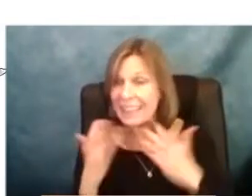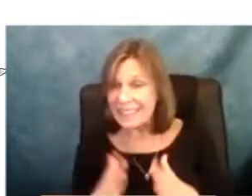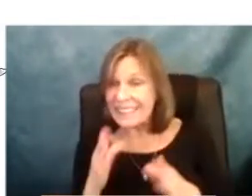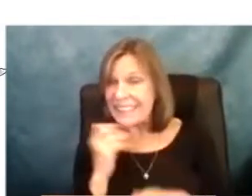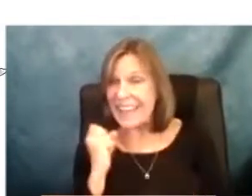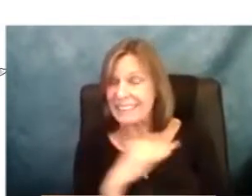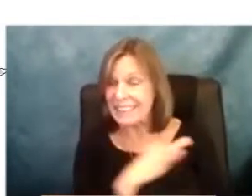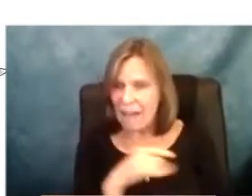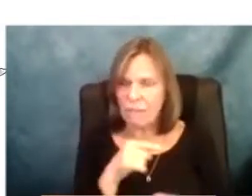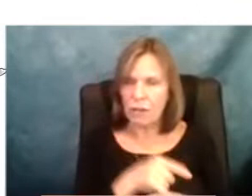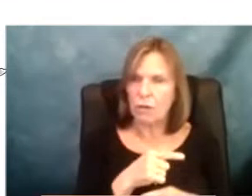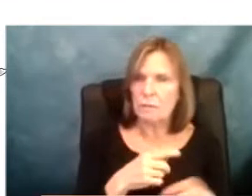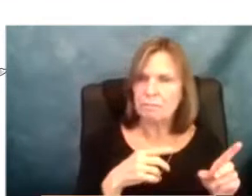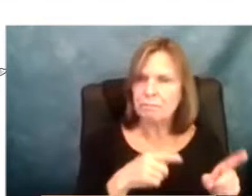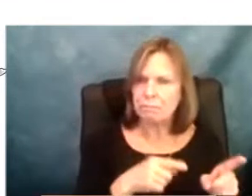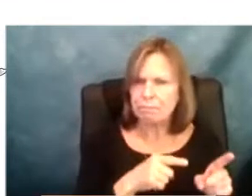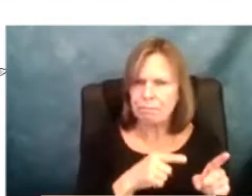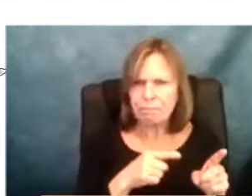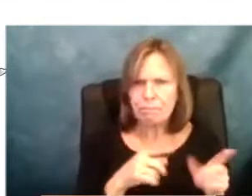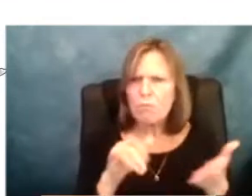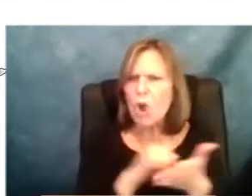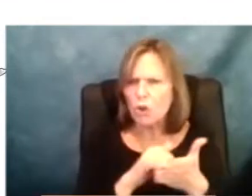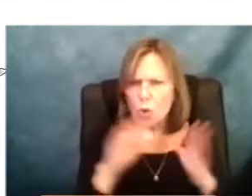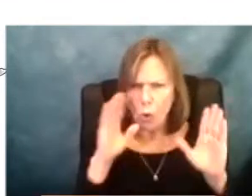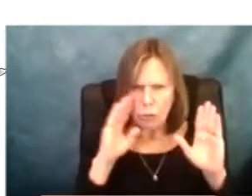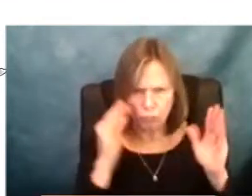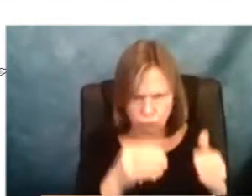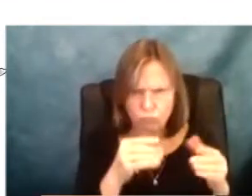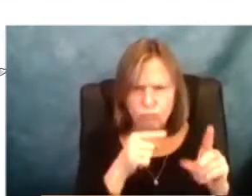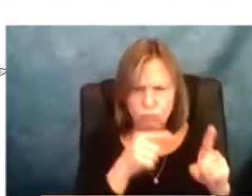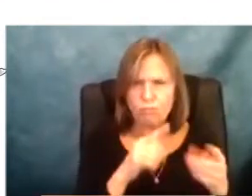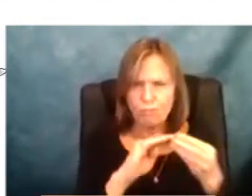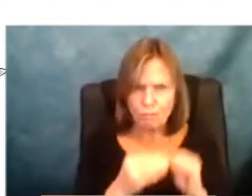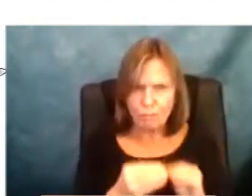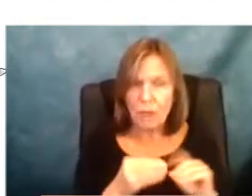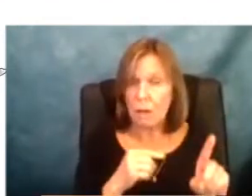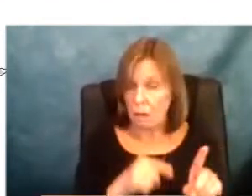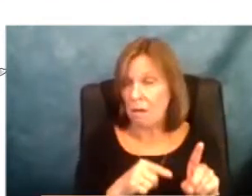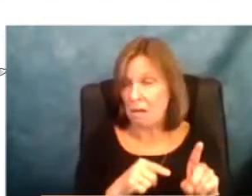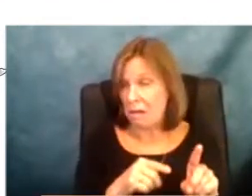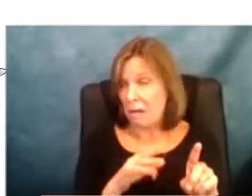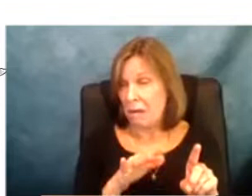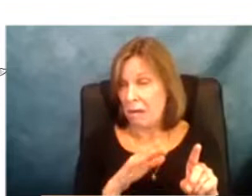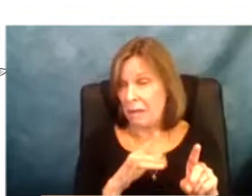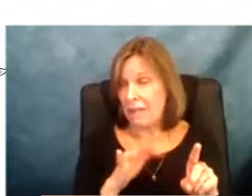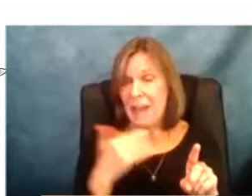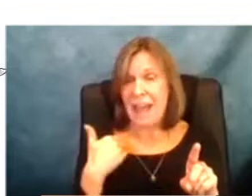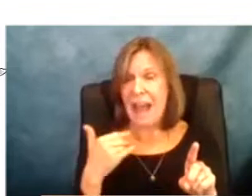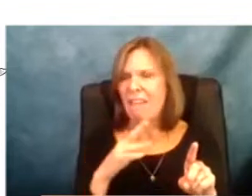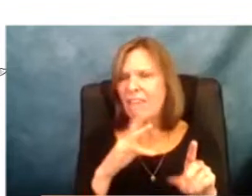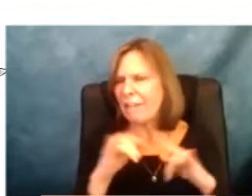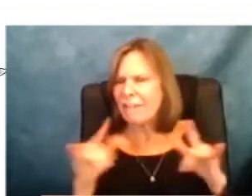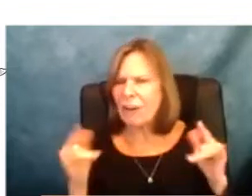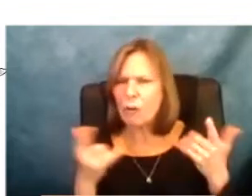New York. But this data set is closely linked to other CMS data sets, which have something like variables such